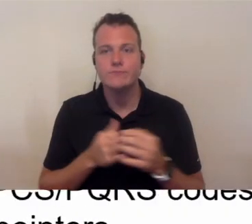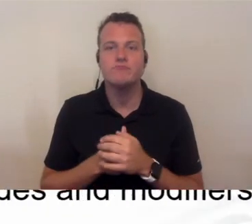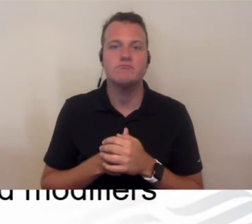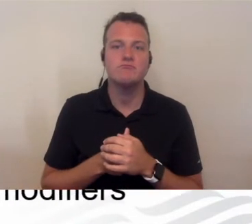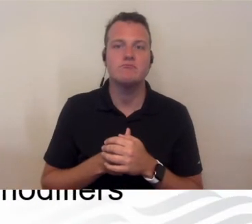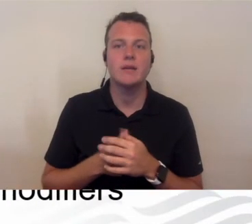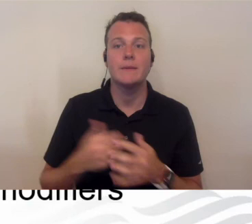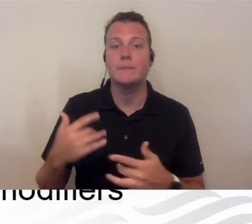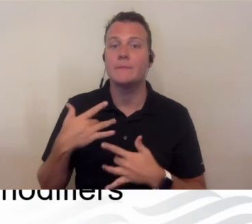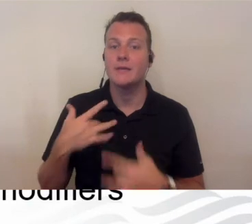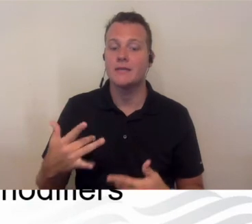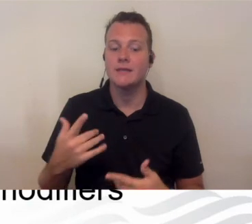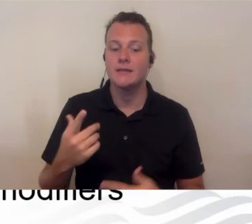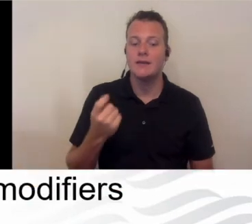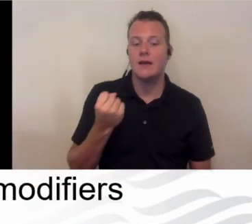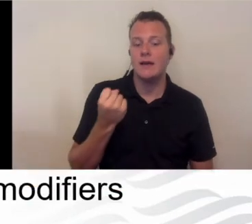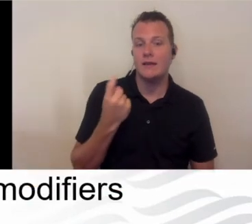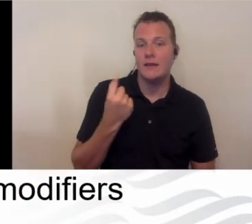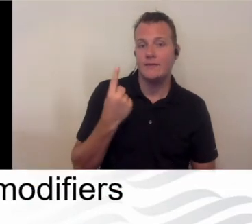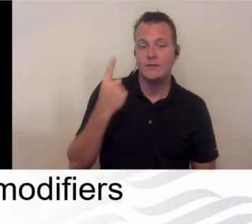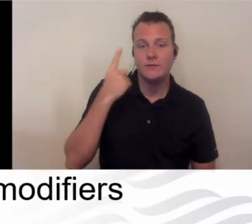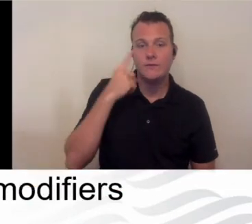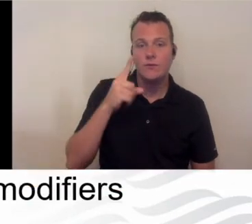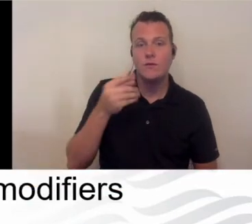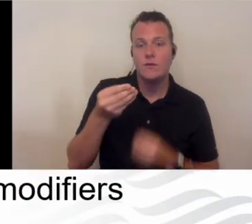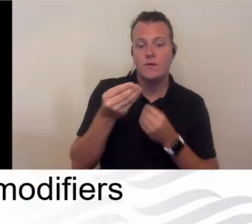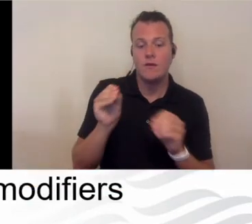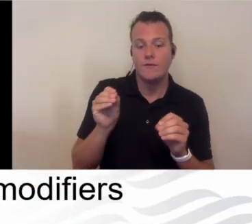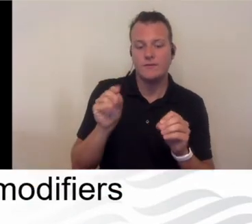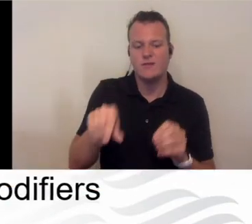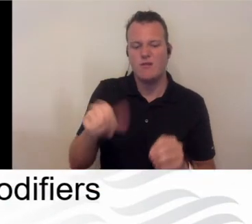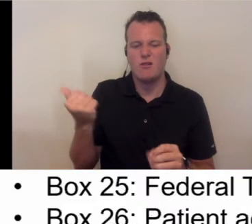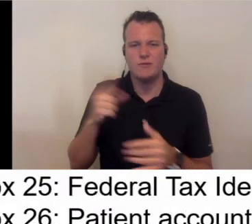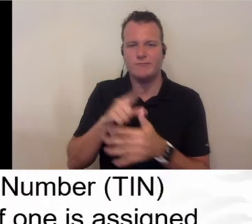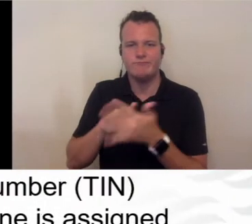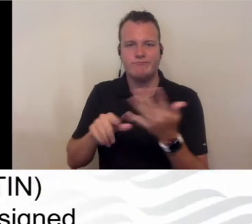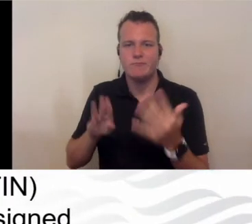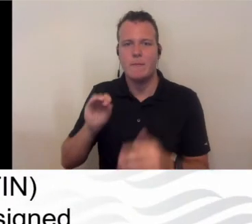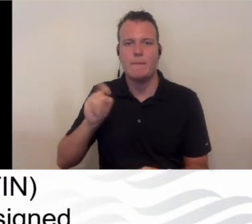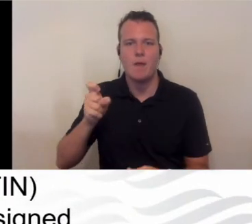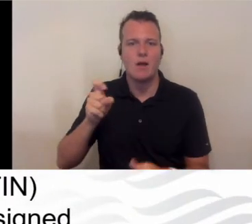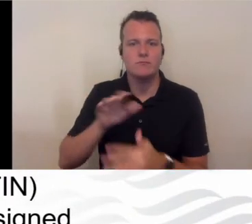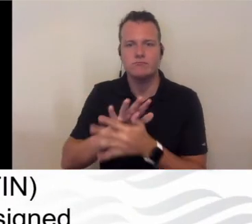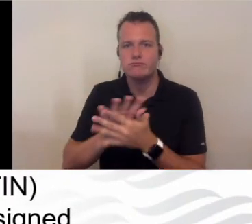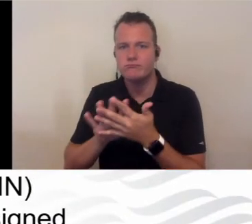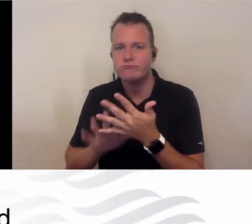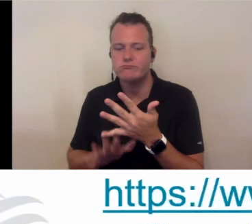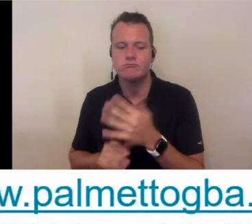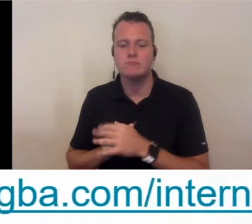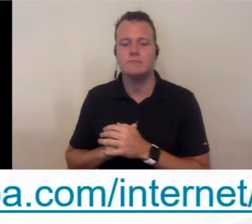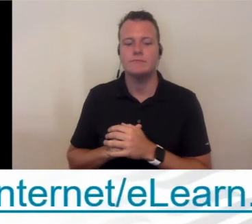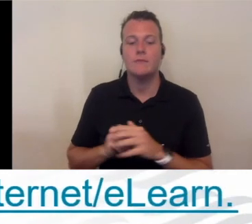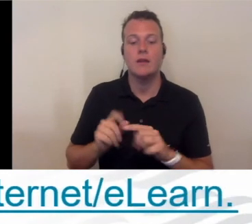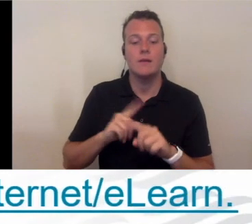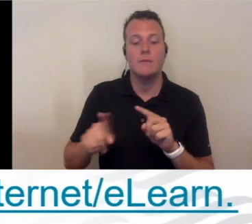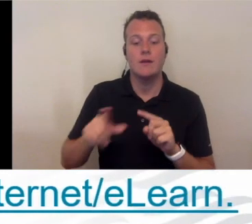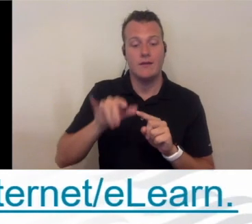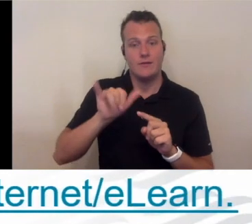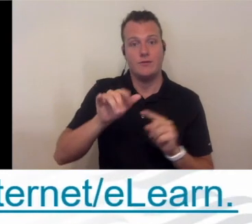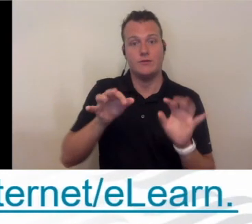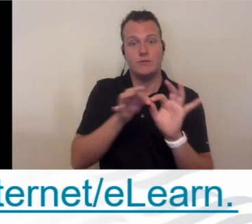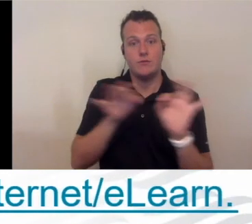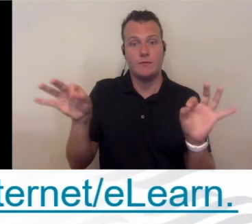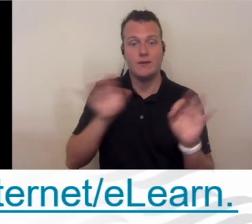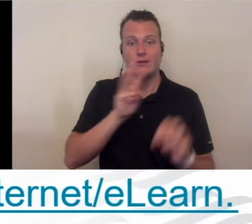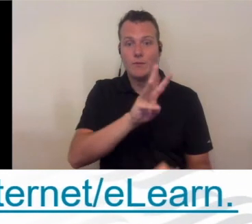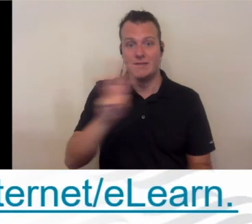service, because it's usually 11 for an office, and then these are just other boxes of what goes in. But these